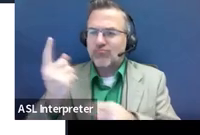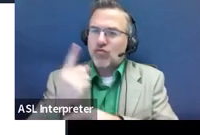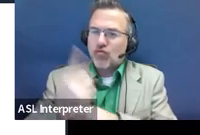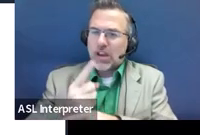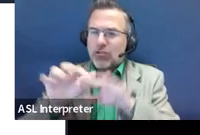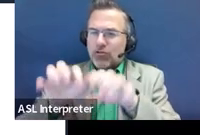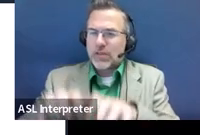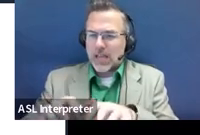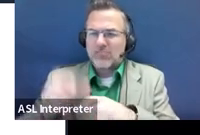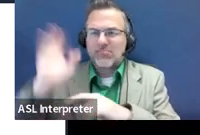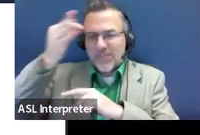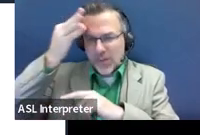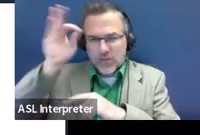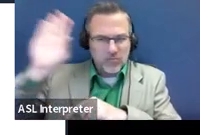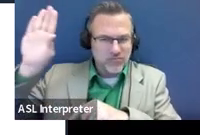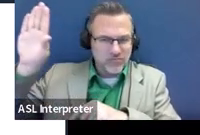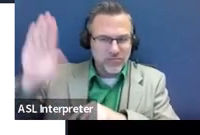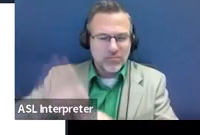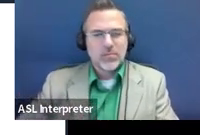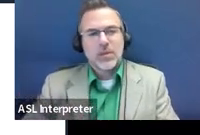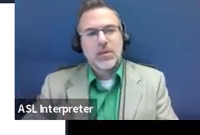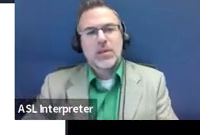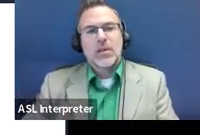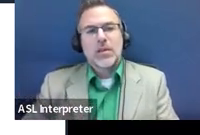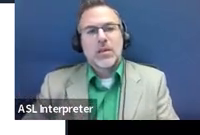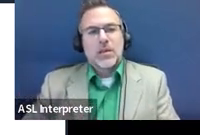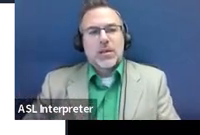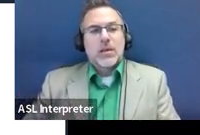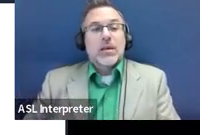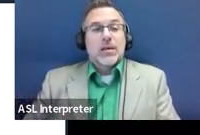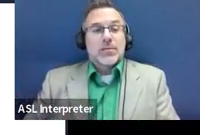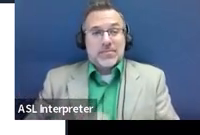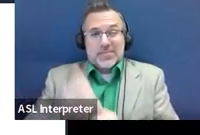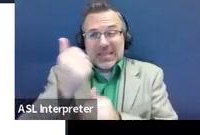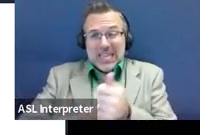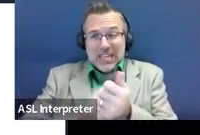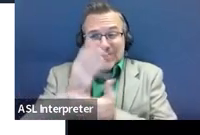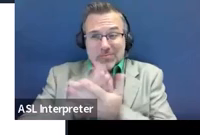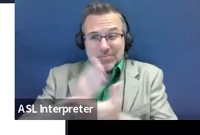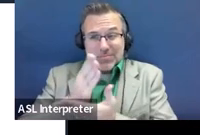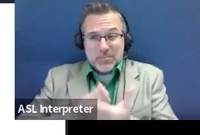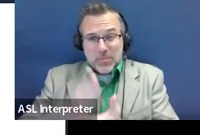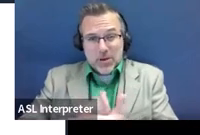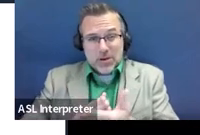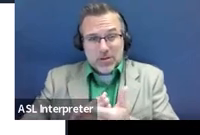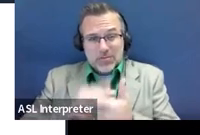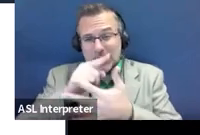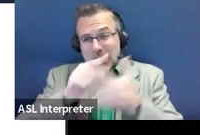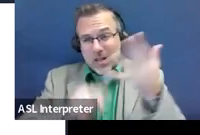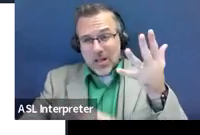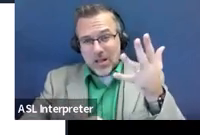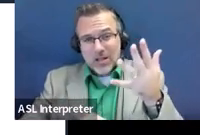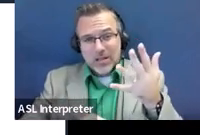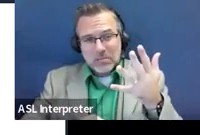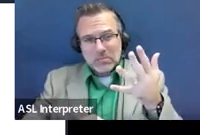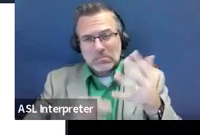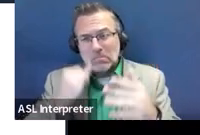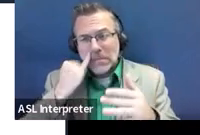And then these are all the pieces of the written notice. So you'll see, if you can see this tiny little